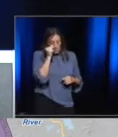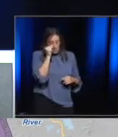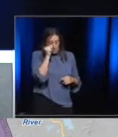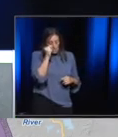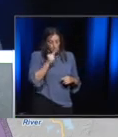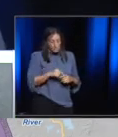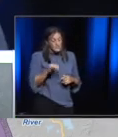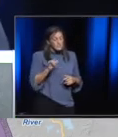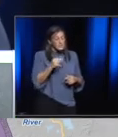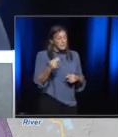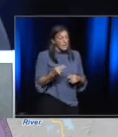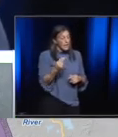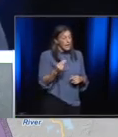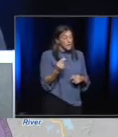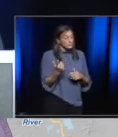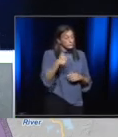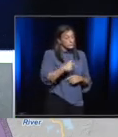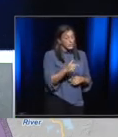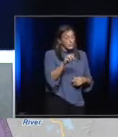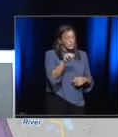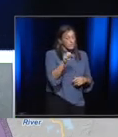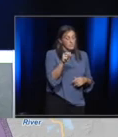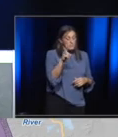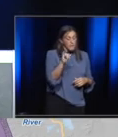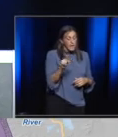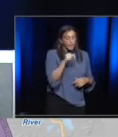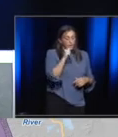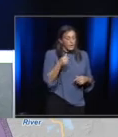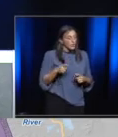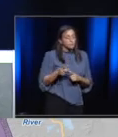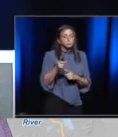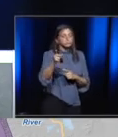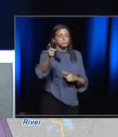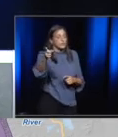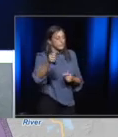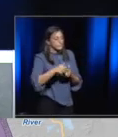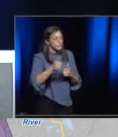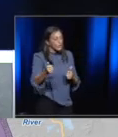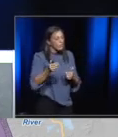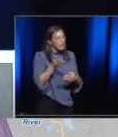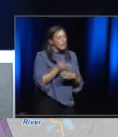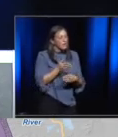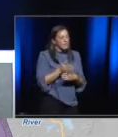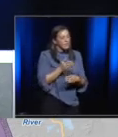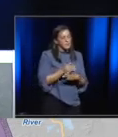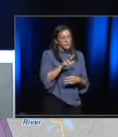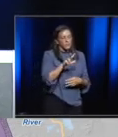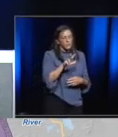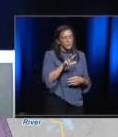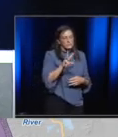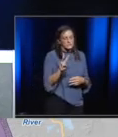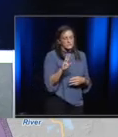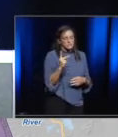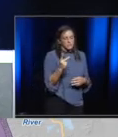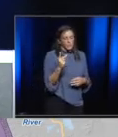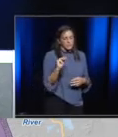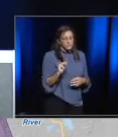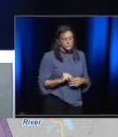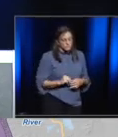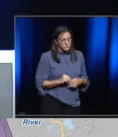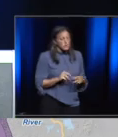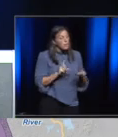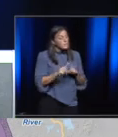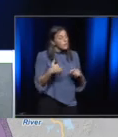Like the Hector's, Māui dolphins do not range too far. Their mean range is only 36 kilometres. But we did have